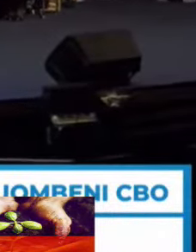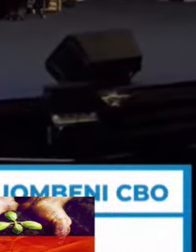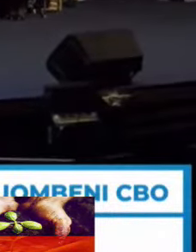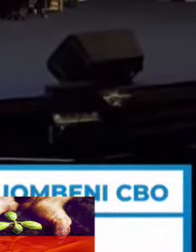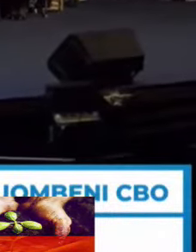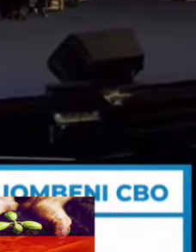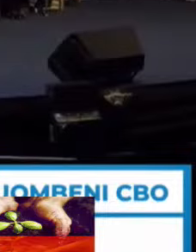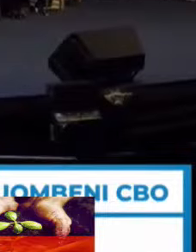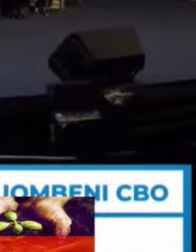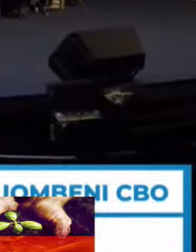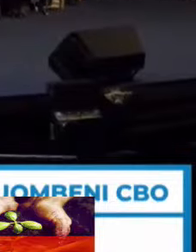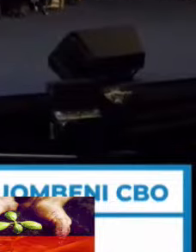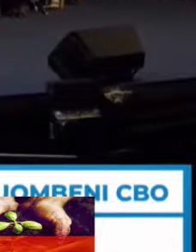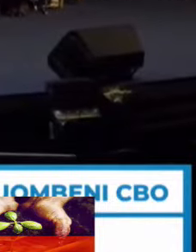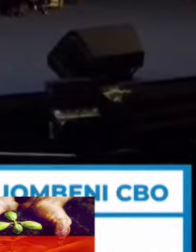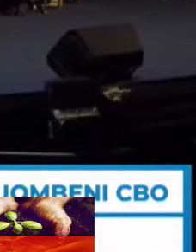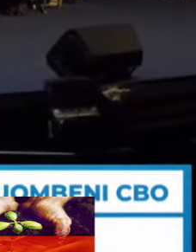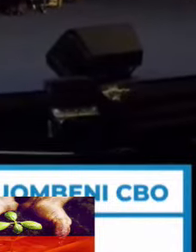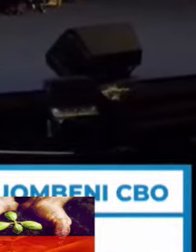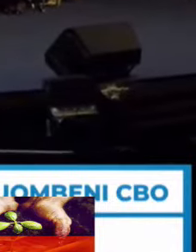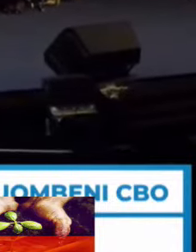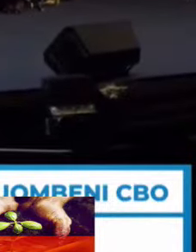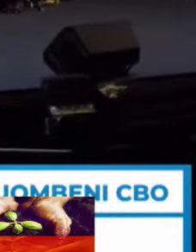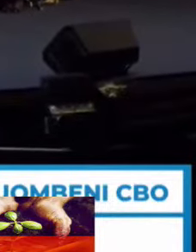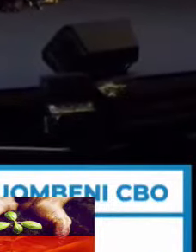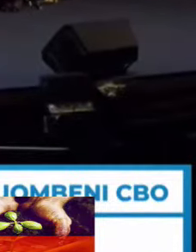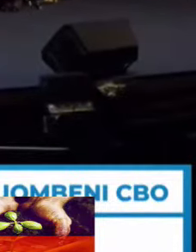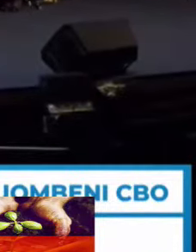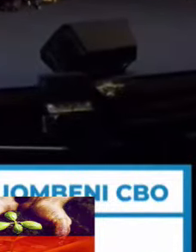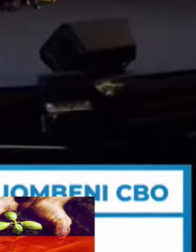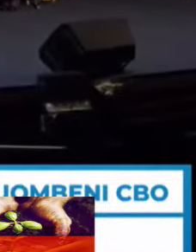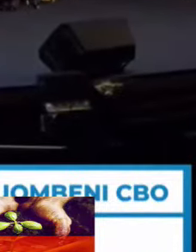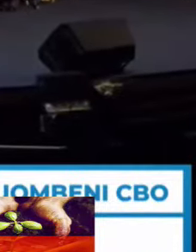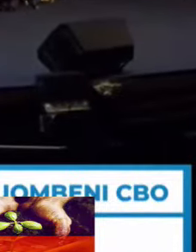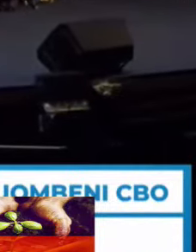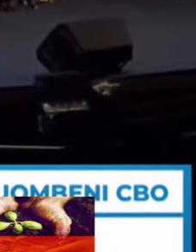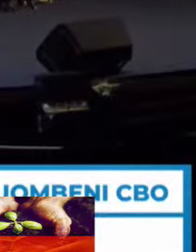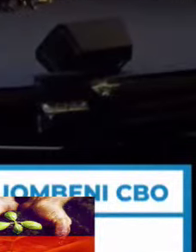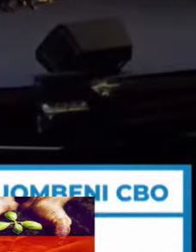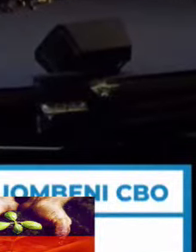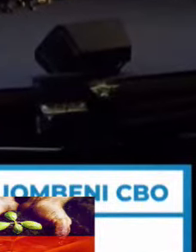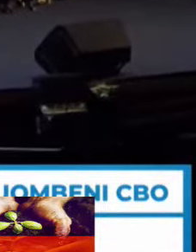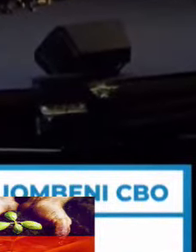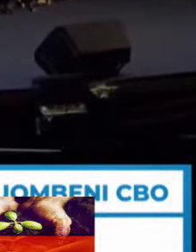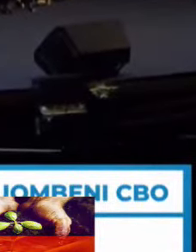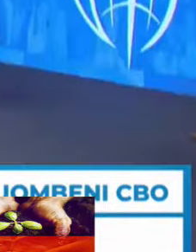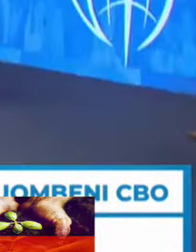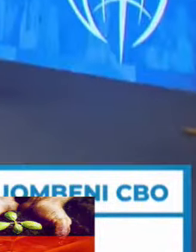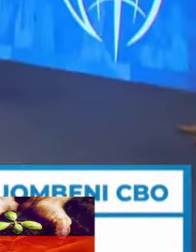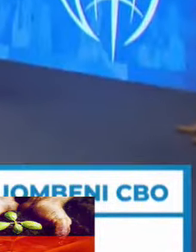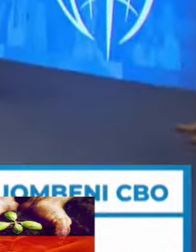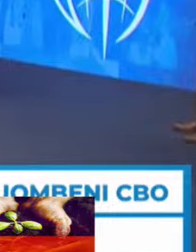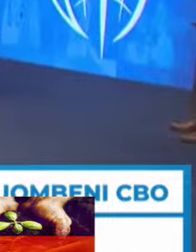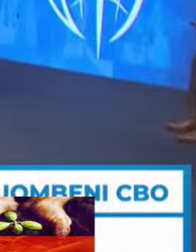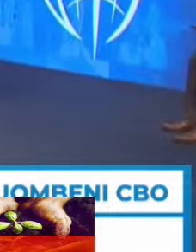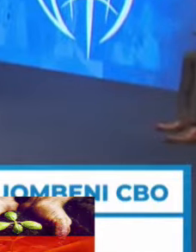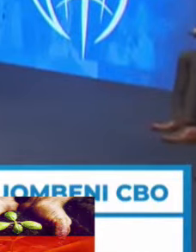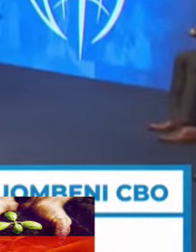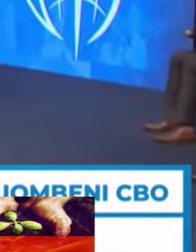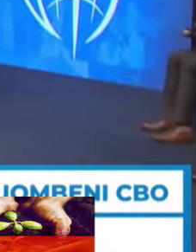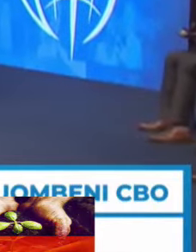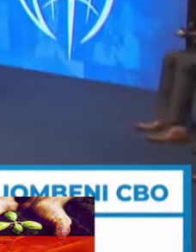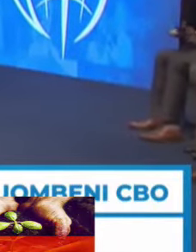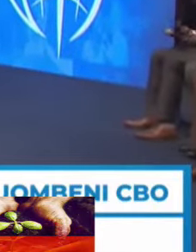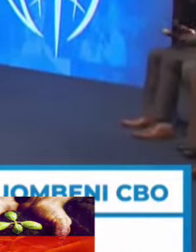reward you spiritually physically